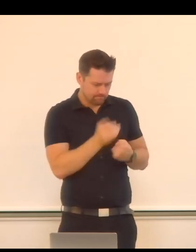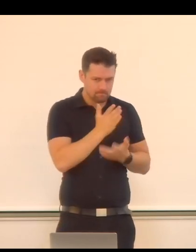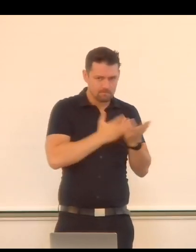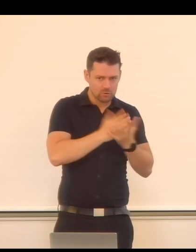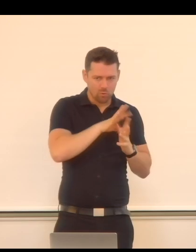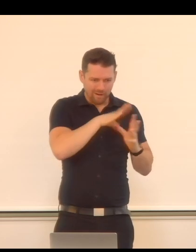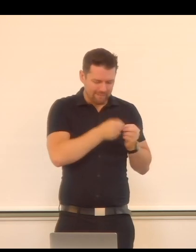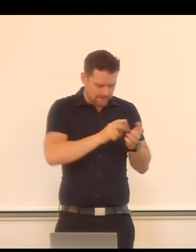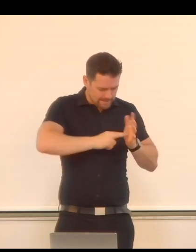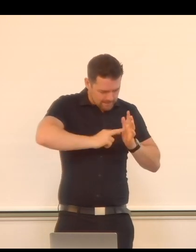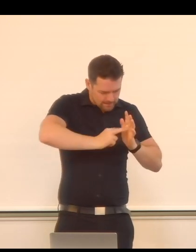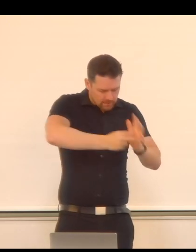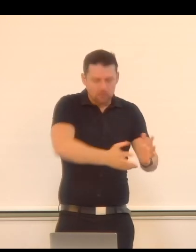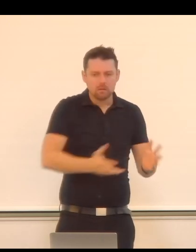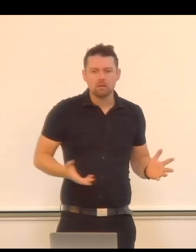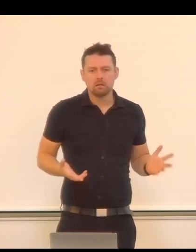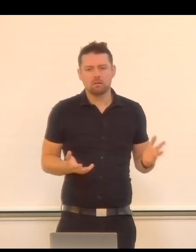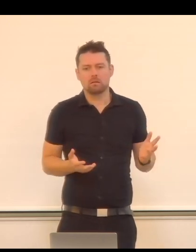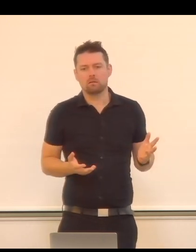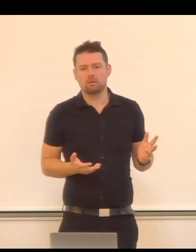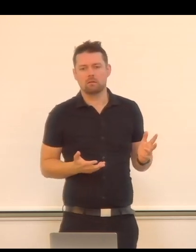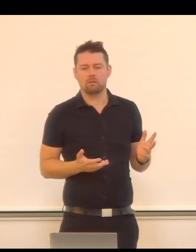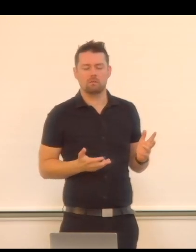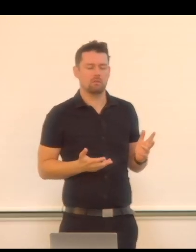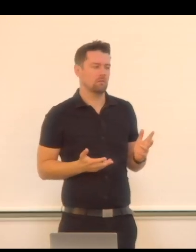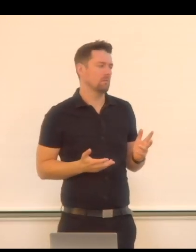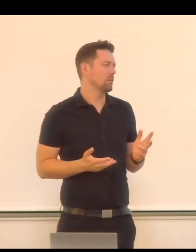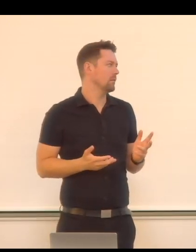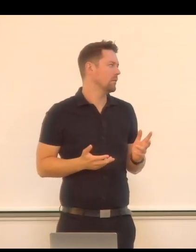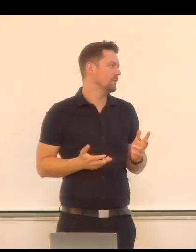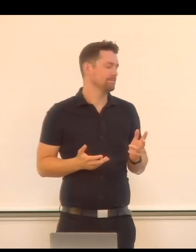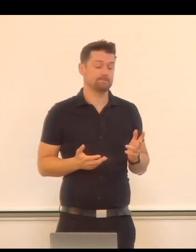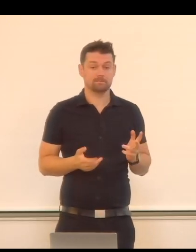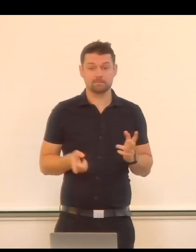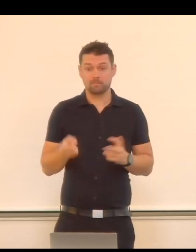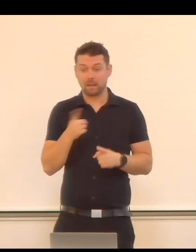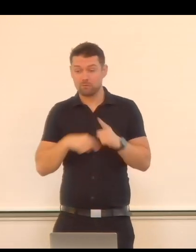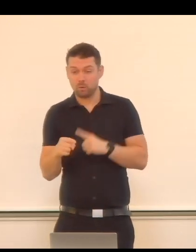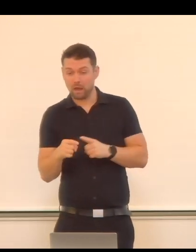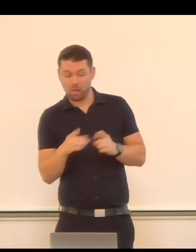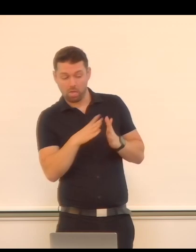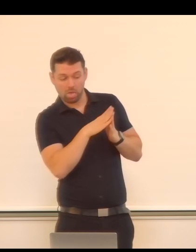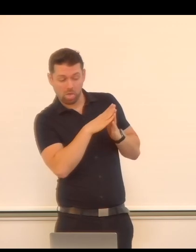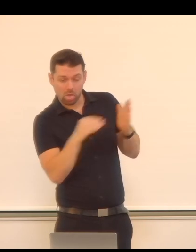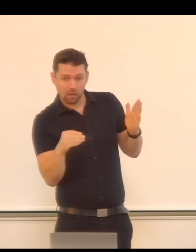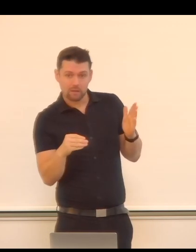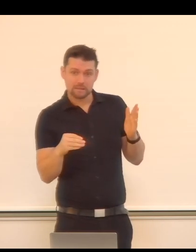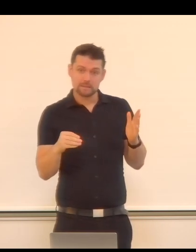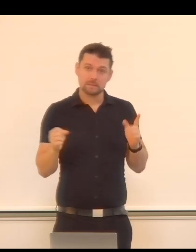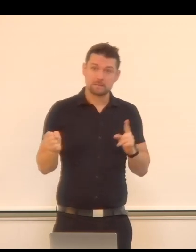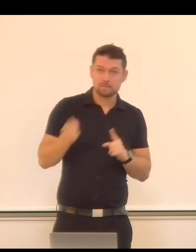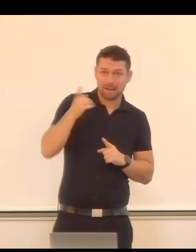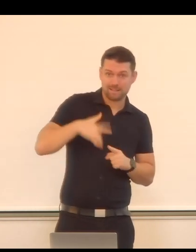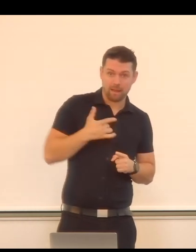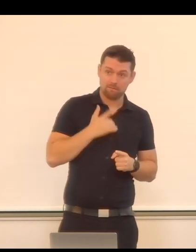everything gets done. So I think if we're emulating what what spaceflight's going to be like for the next